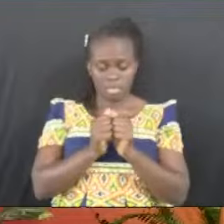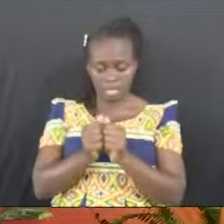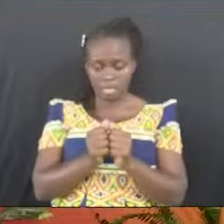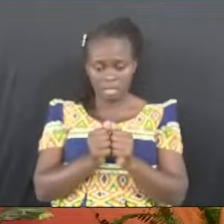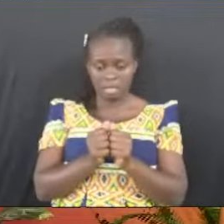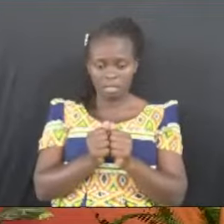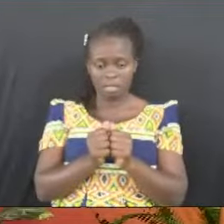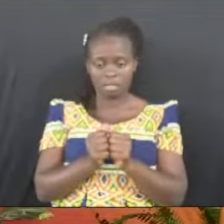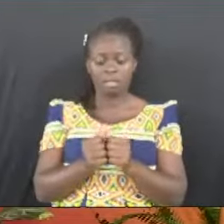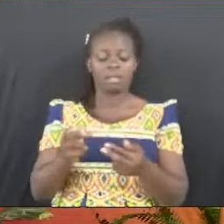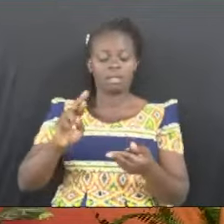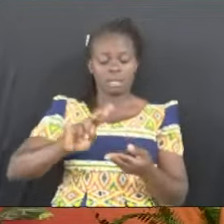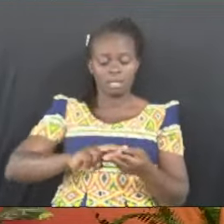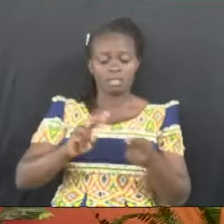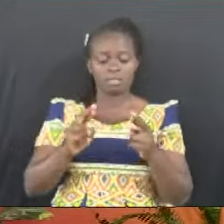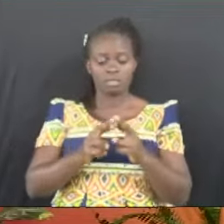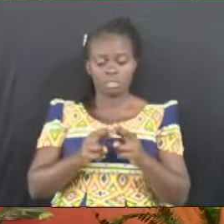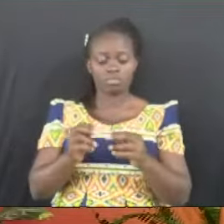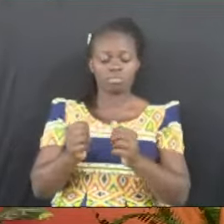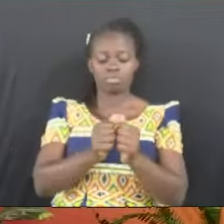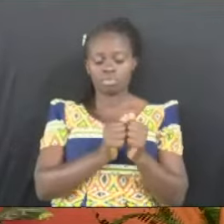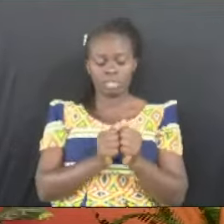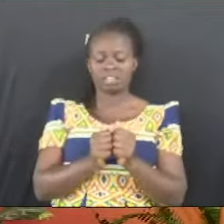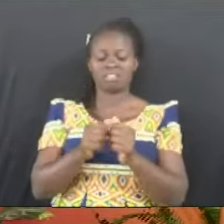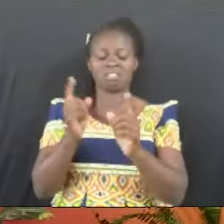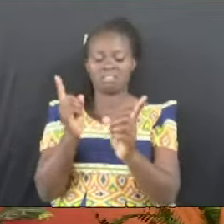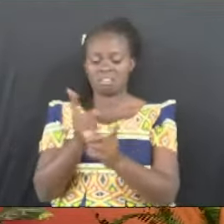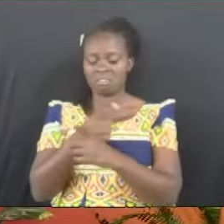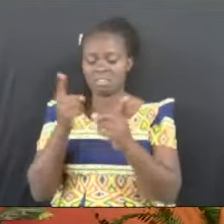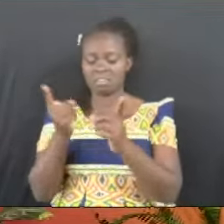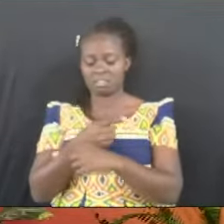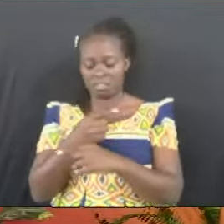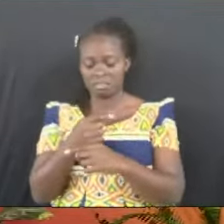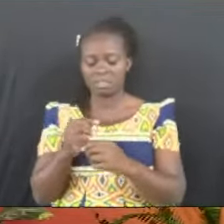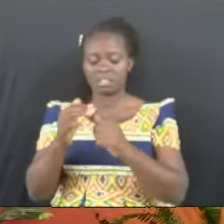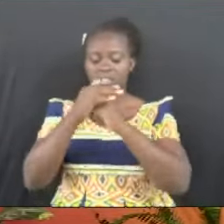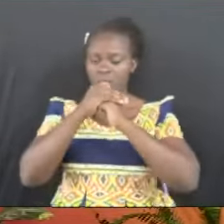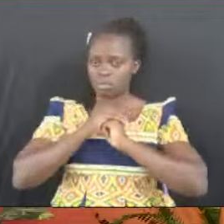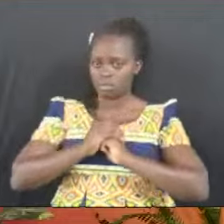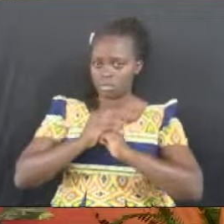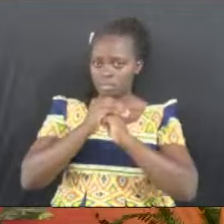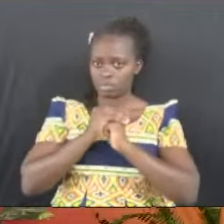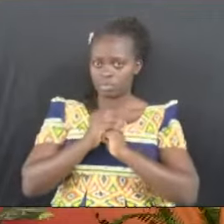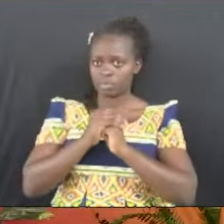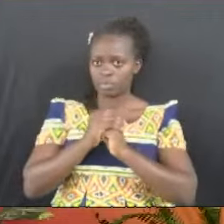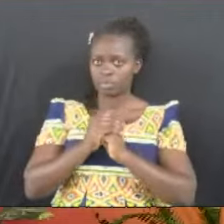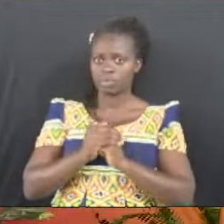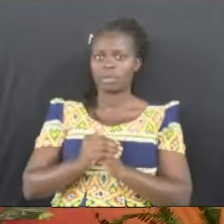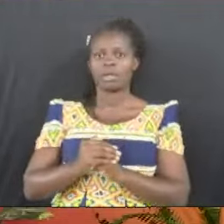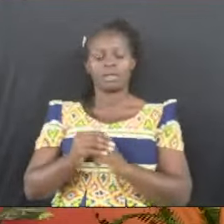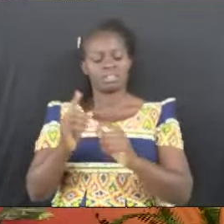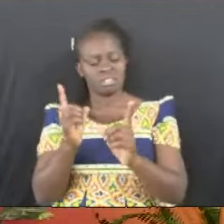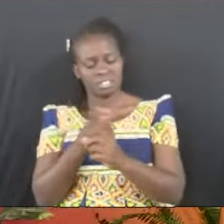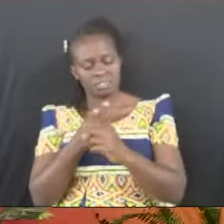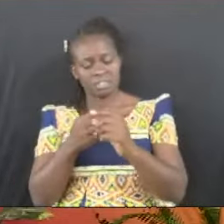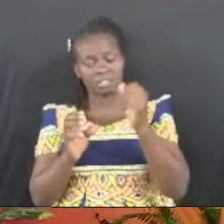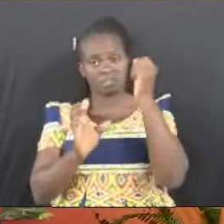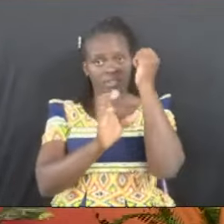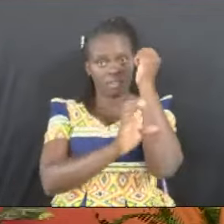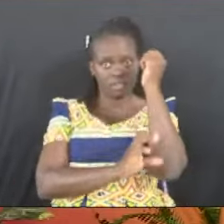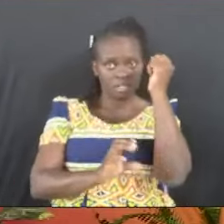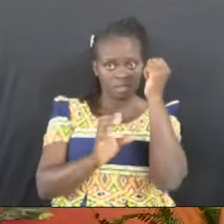people of different faiths, among people of different nationalities, they hear